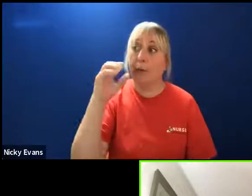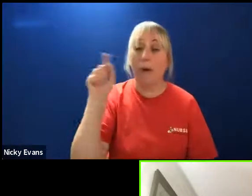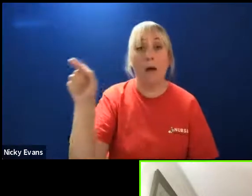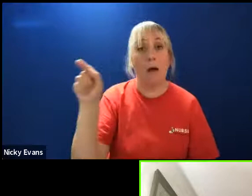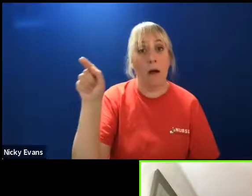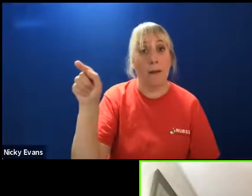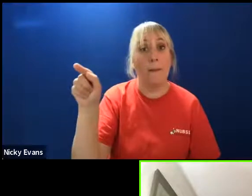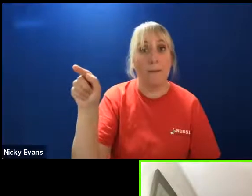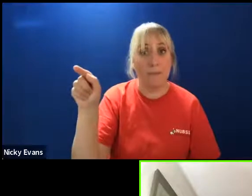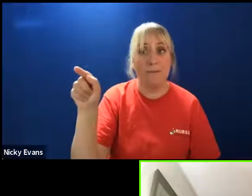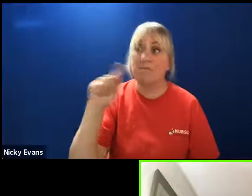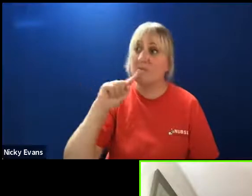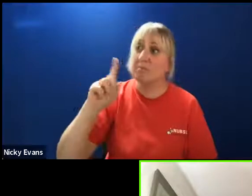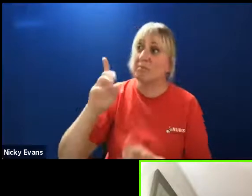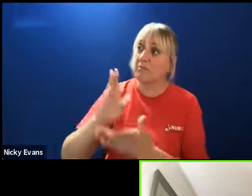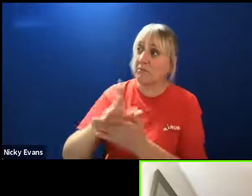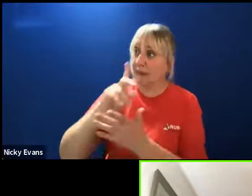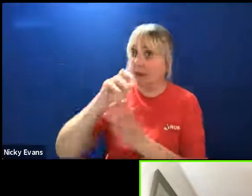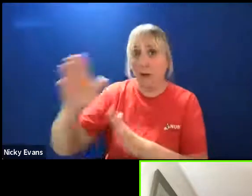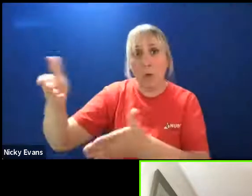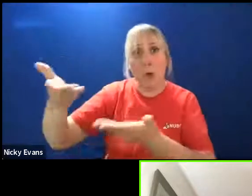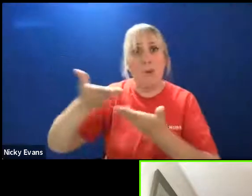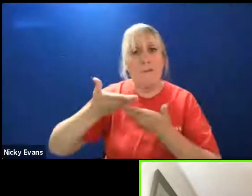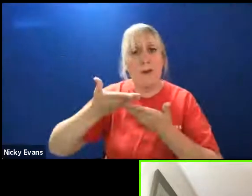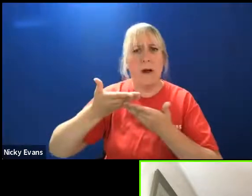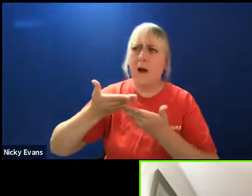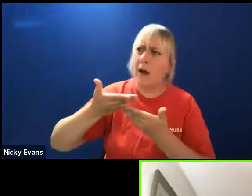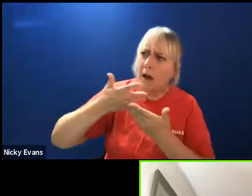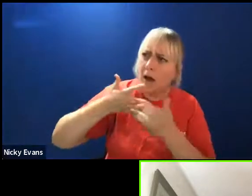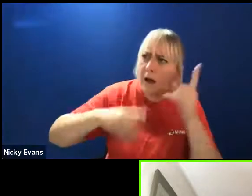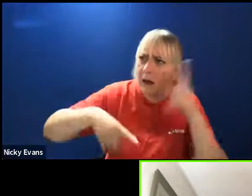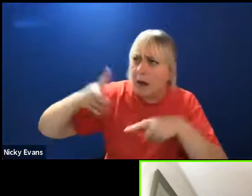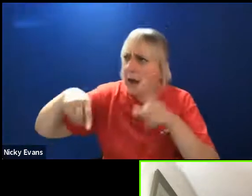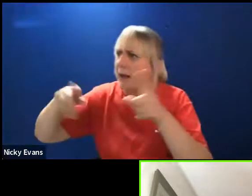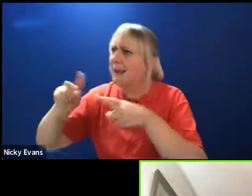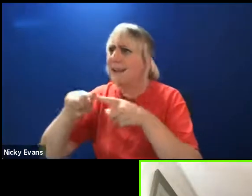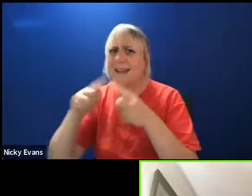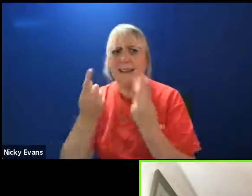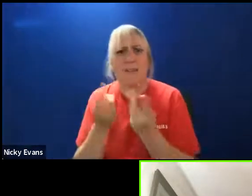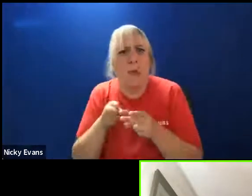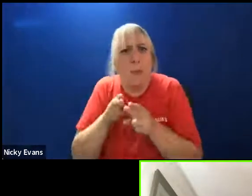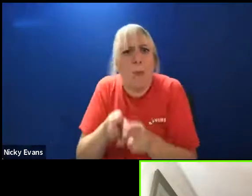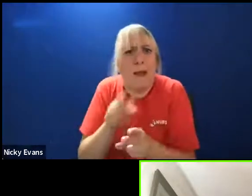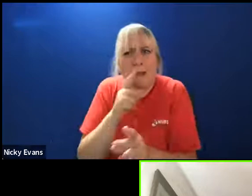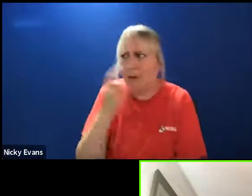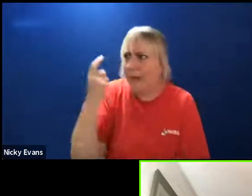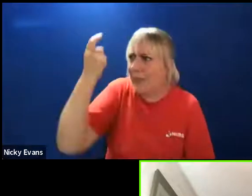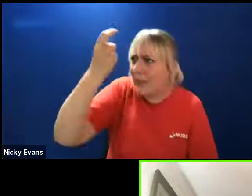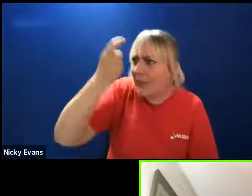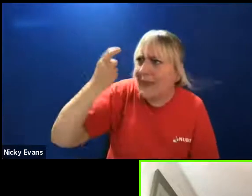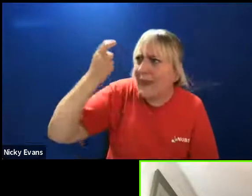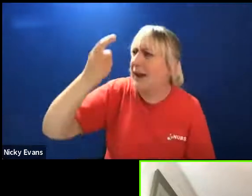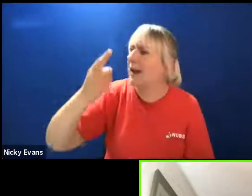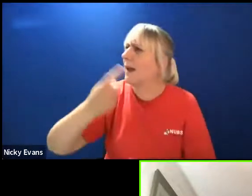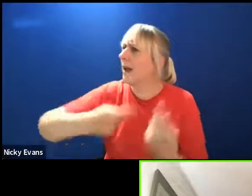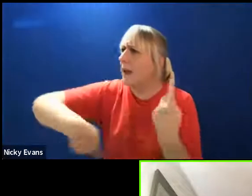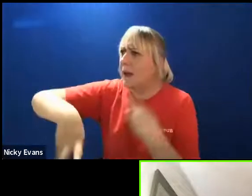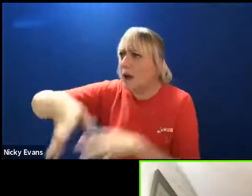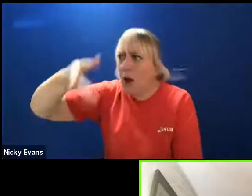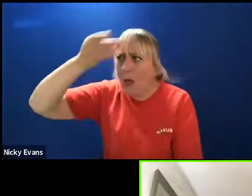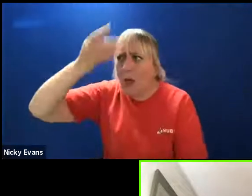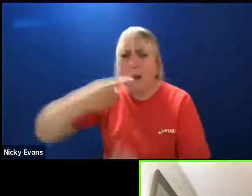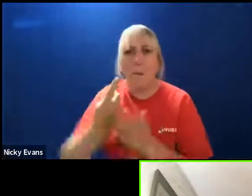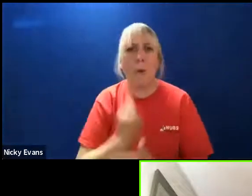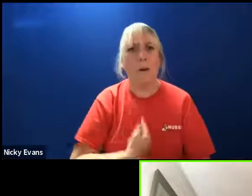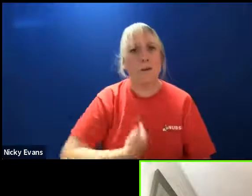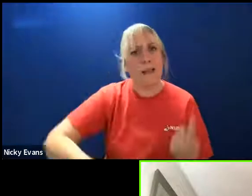ways offers us a range of different ways of thinking, being, knowing about ourselves. For